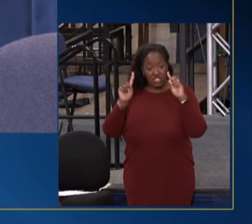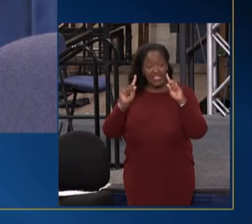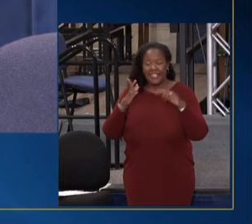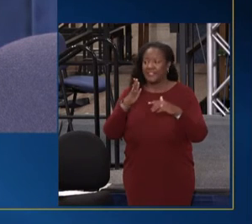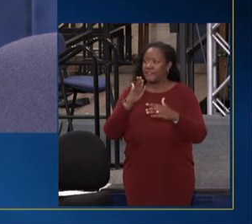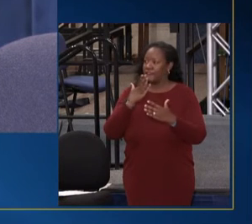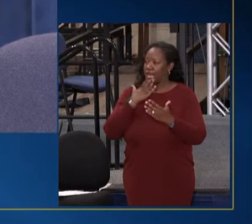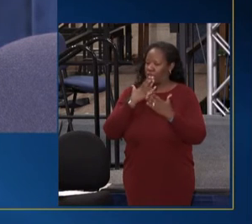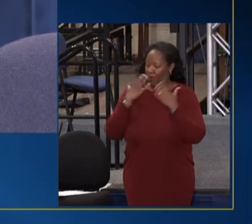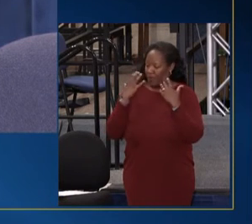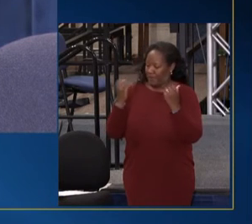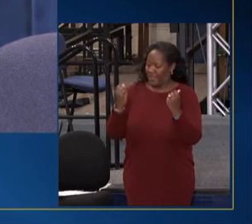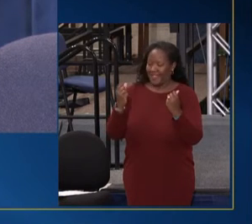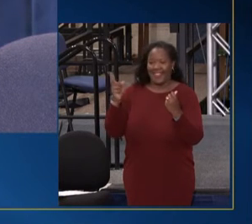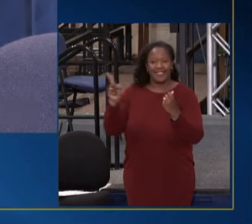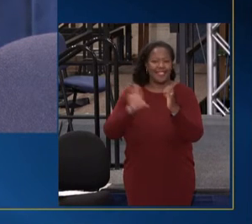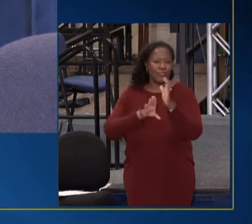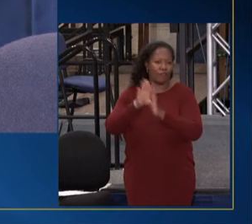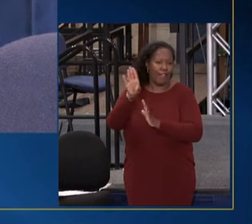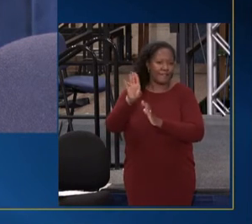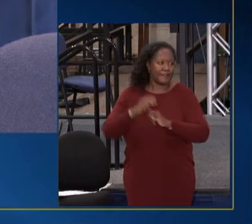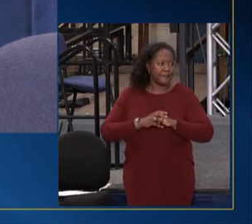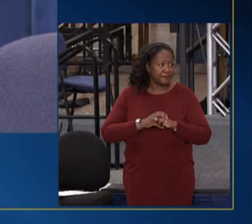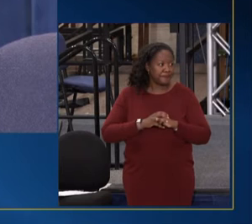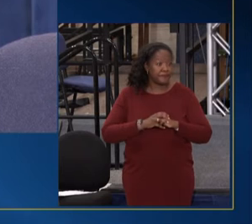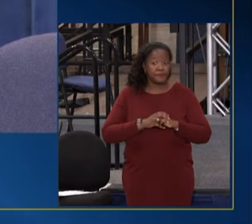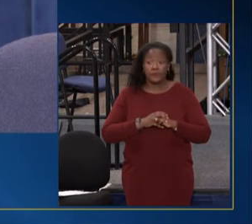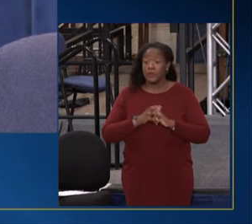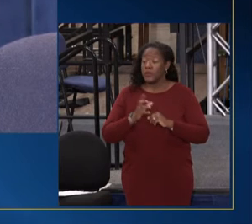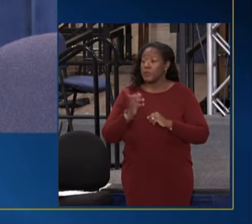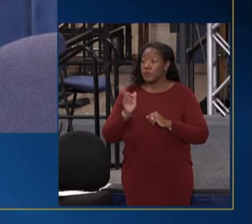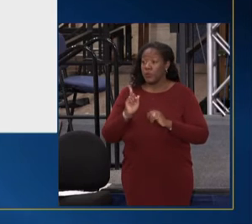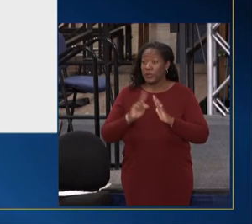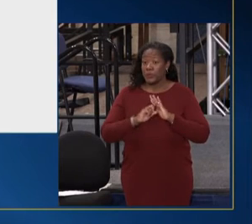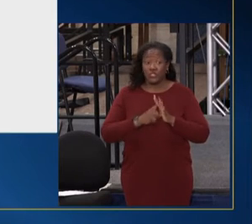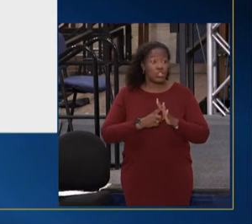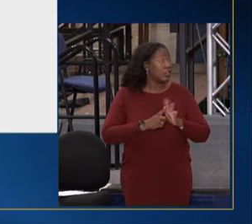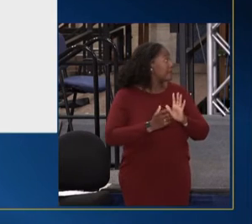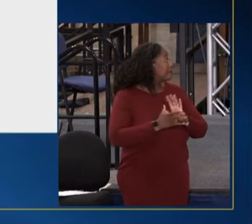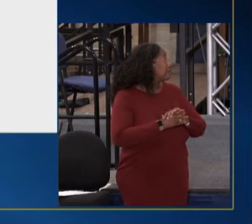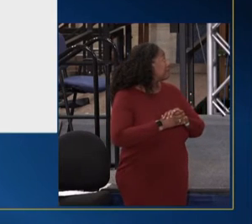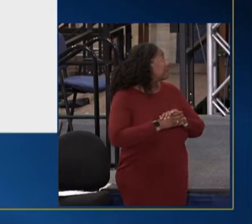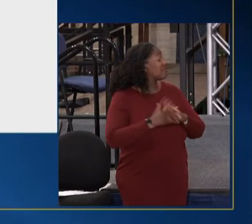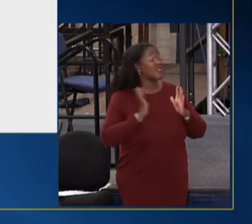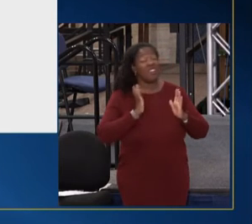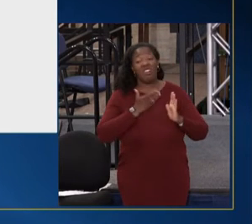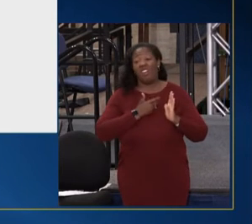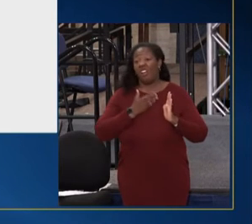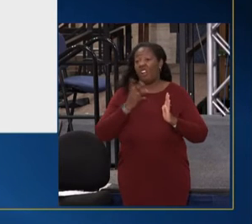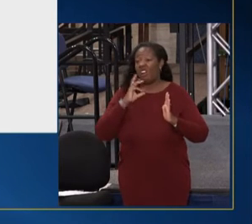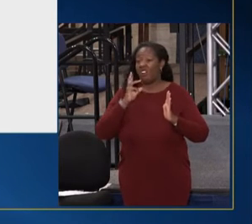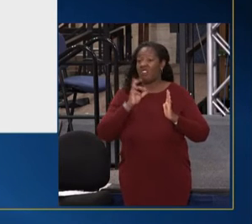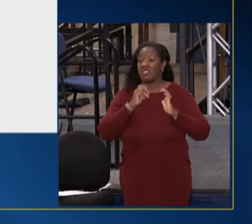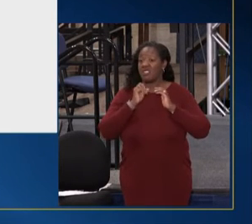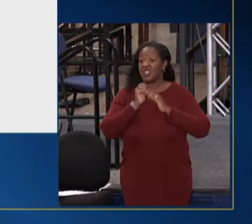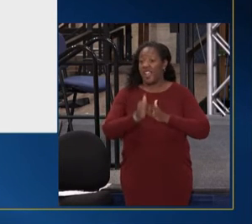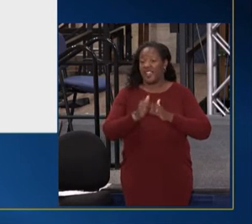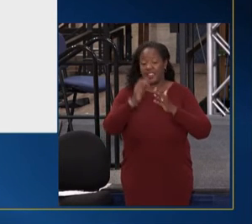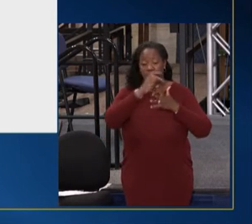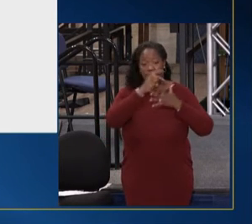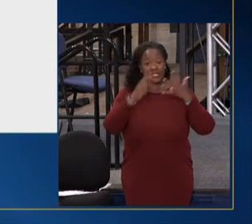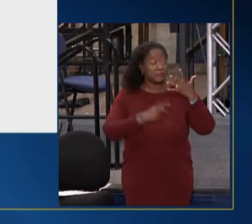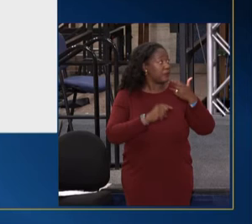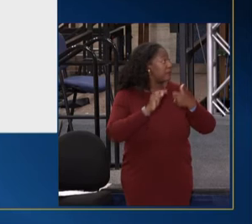thrive. So where we start is our guiding principles, which include equity,